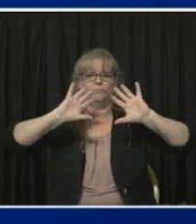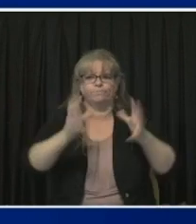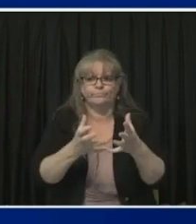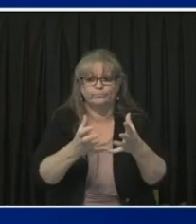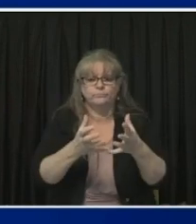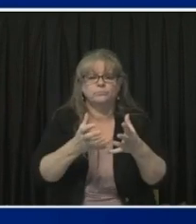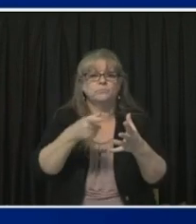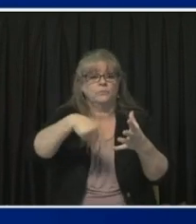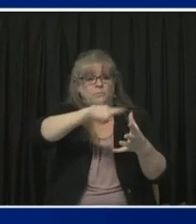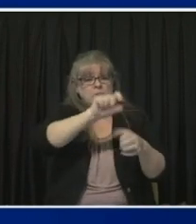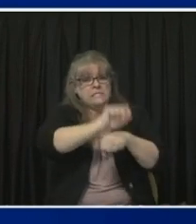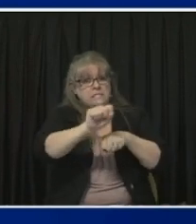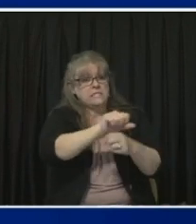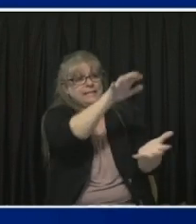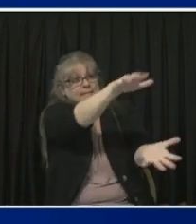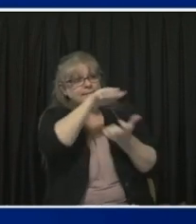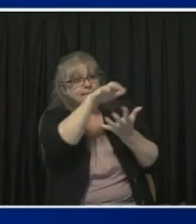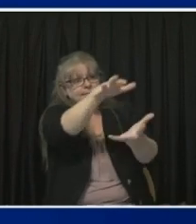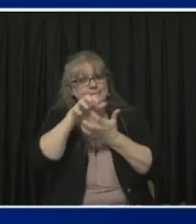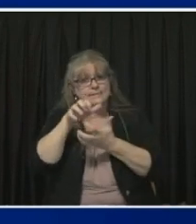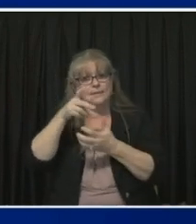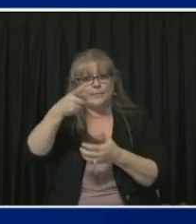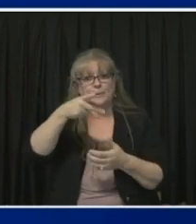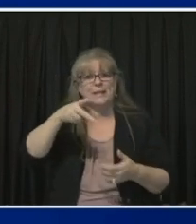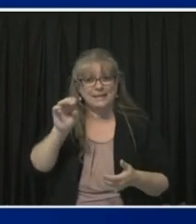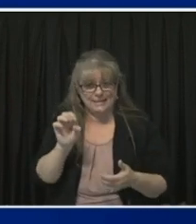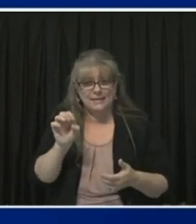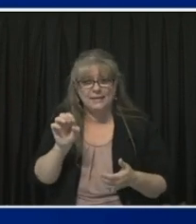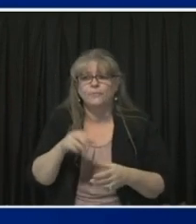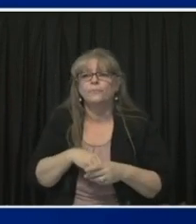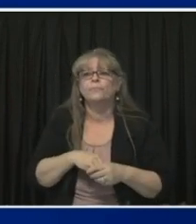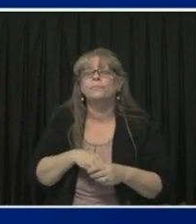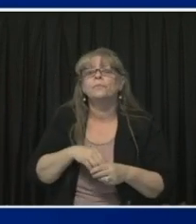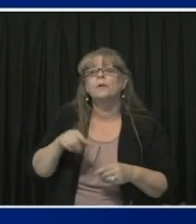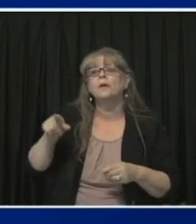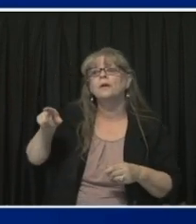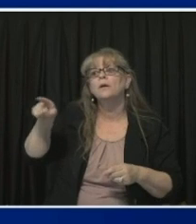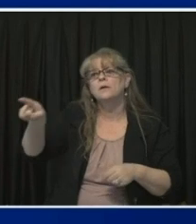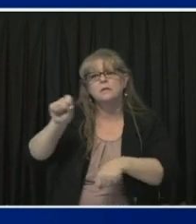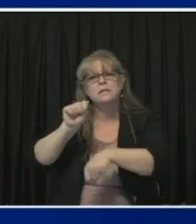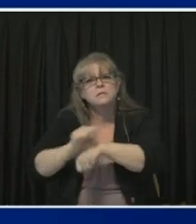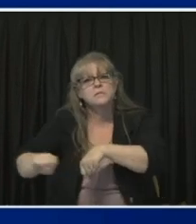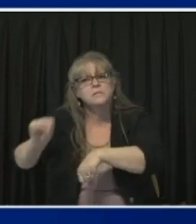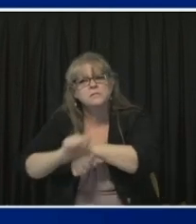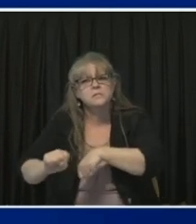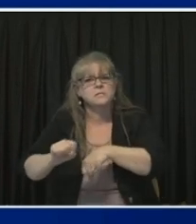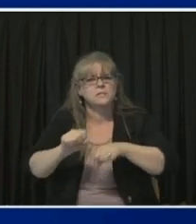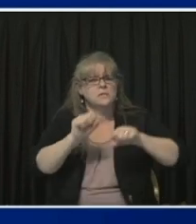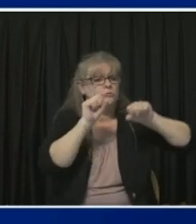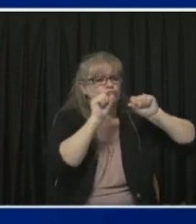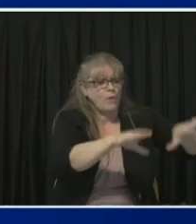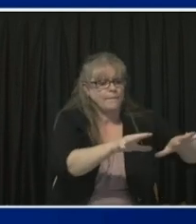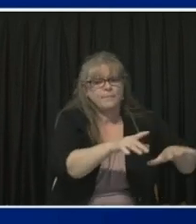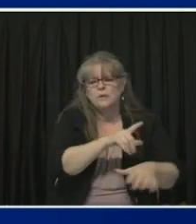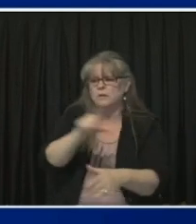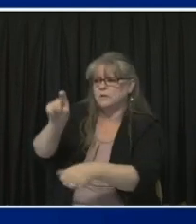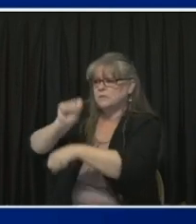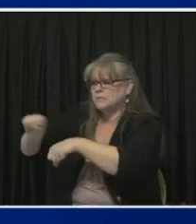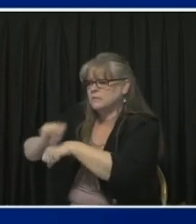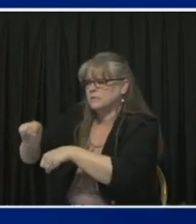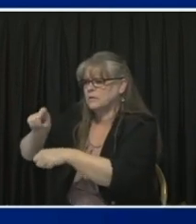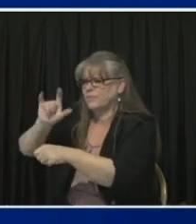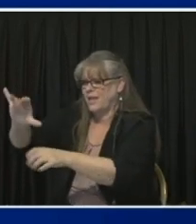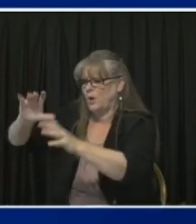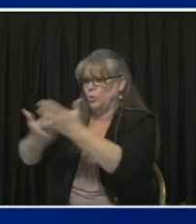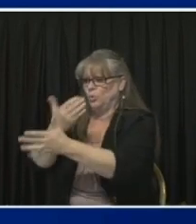acquisition these last couple weeks, and was willing to drop what he was doing and join right in, and I want to thank him and the team. Since my last